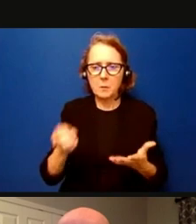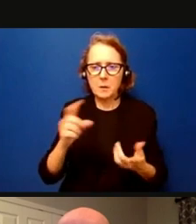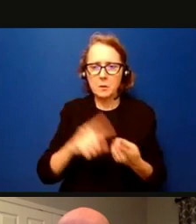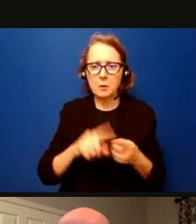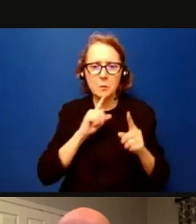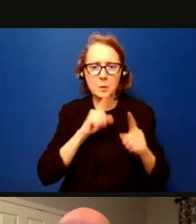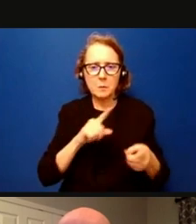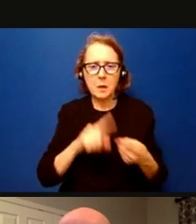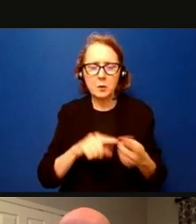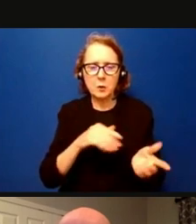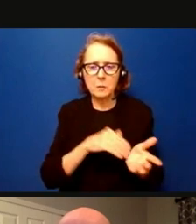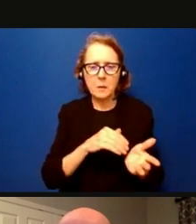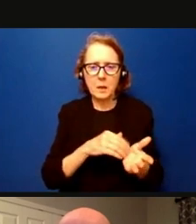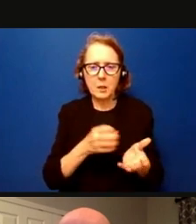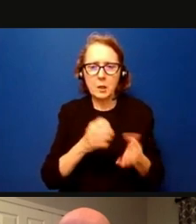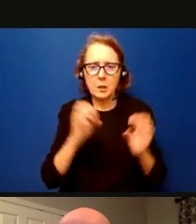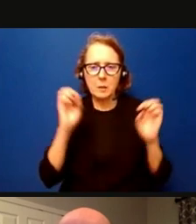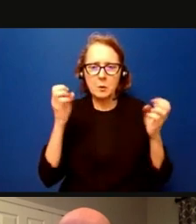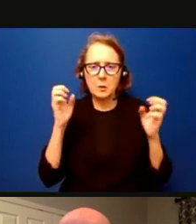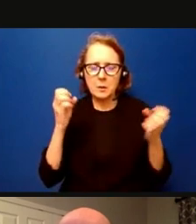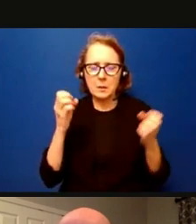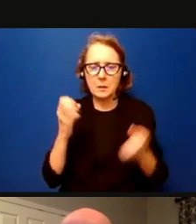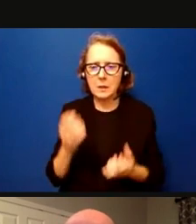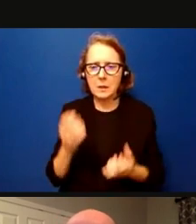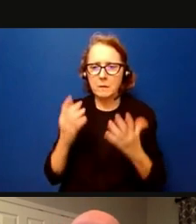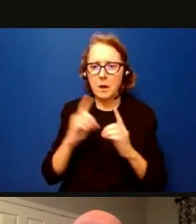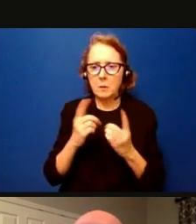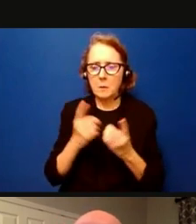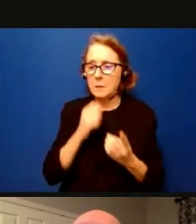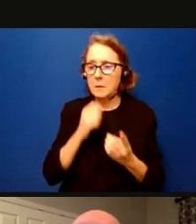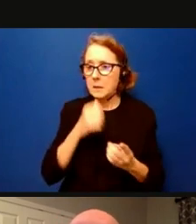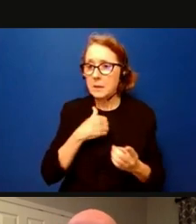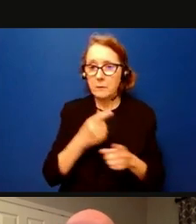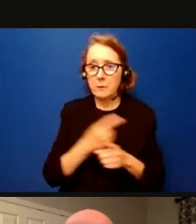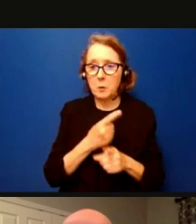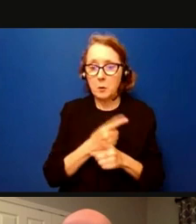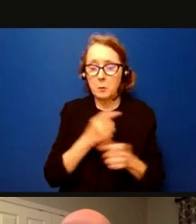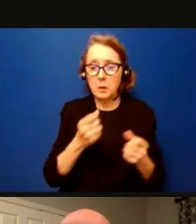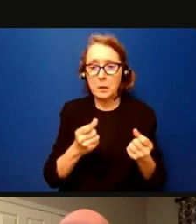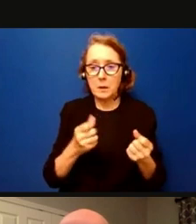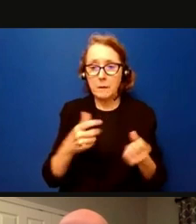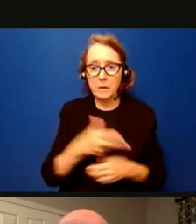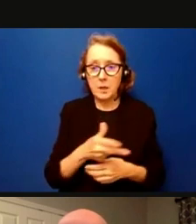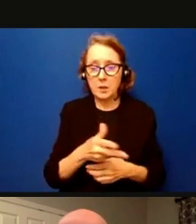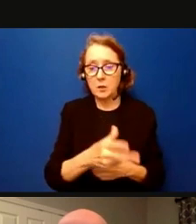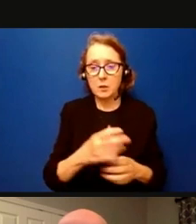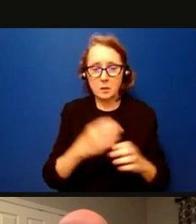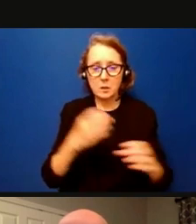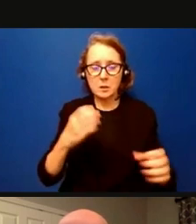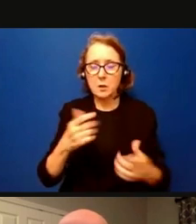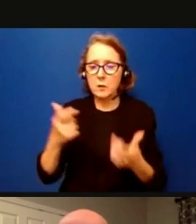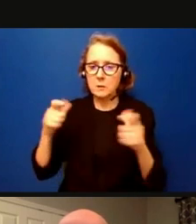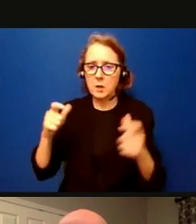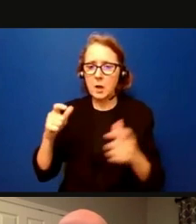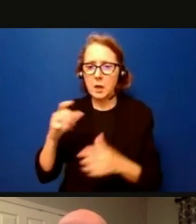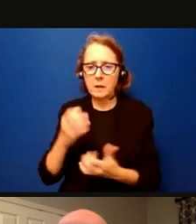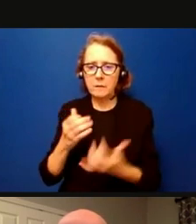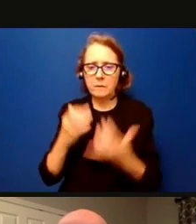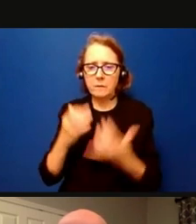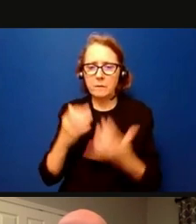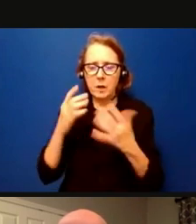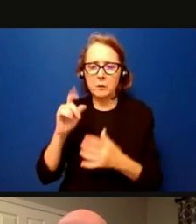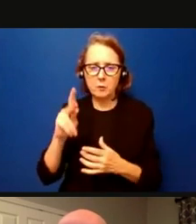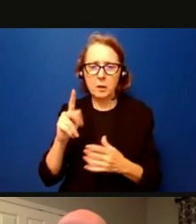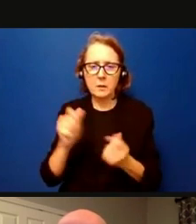respond to medical emergencies. The fire department does not have appropriate vehicles, and so these giant fire trucks with their diesel